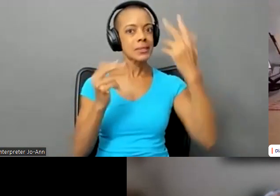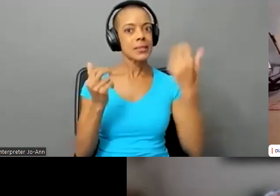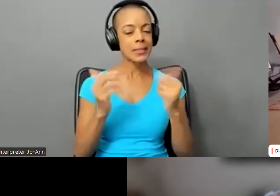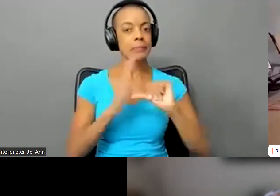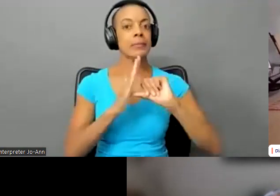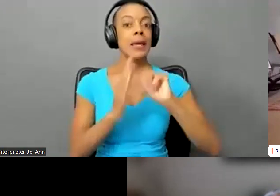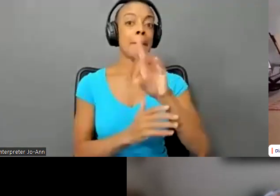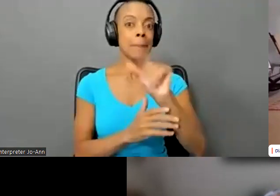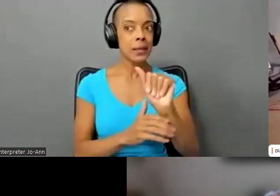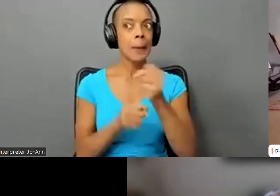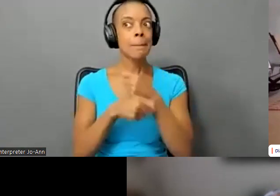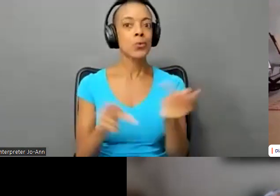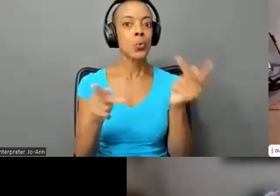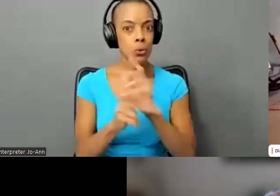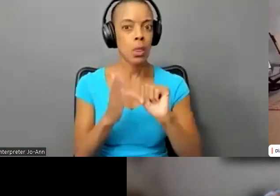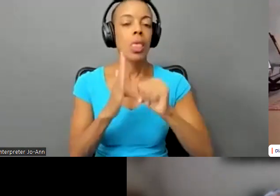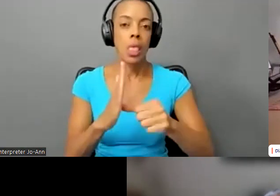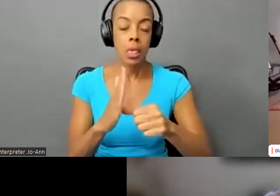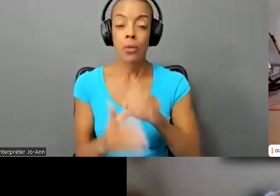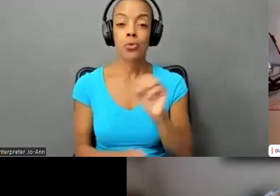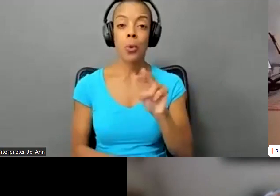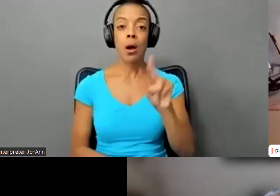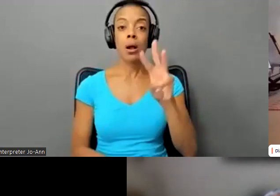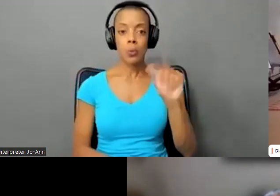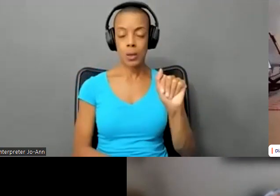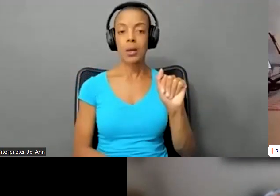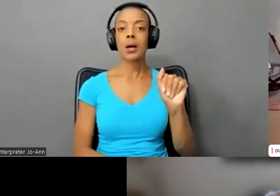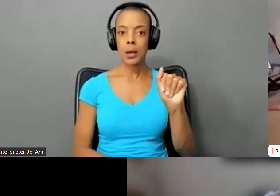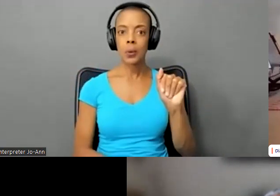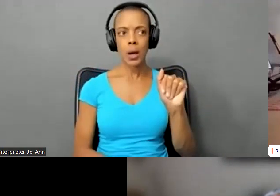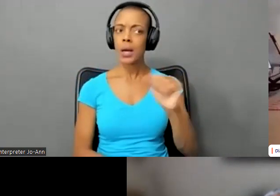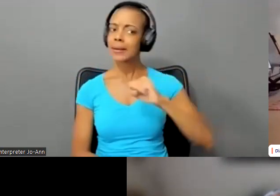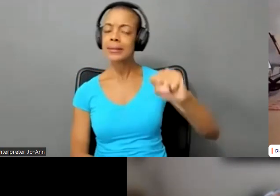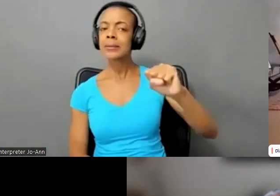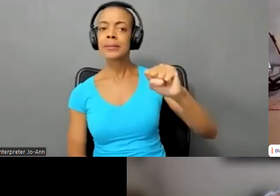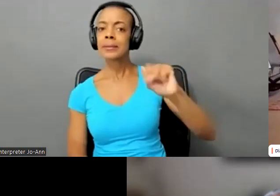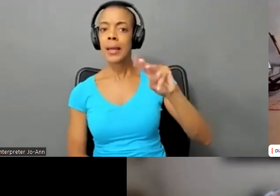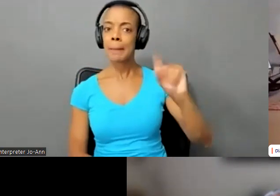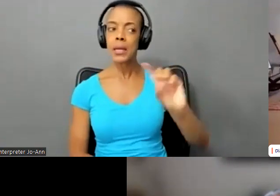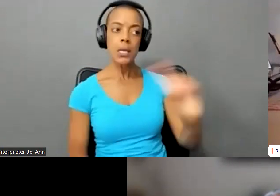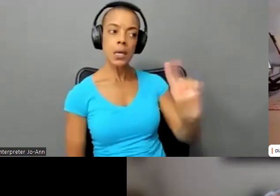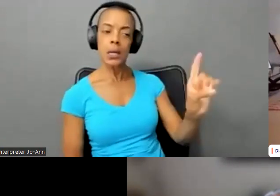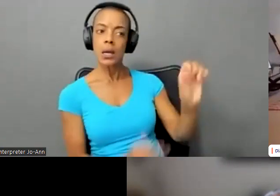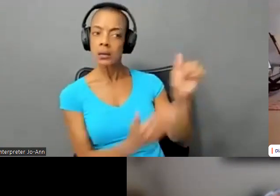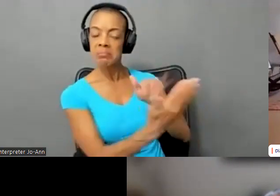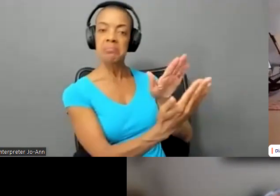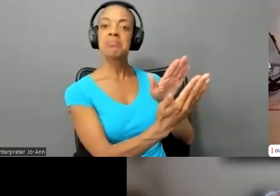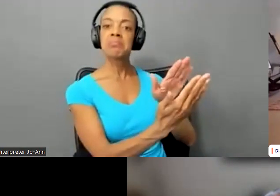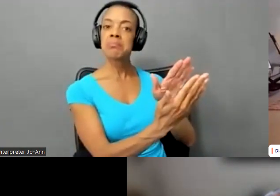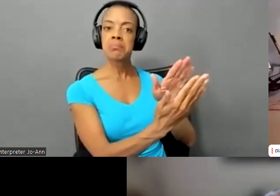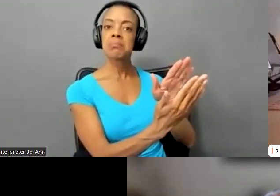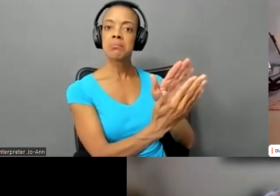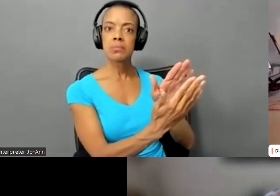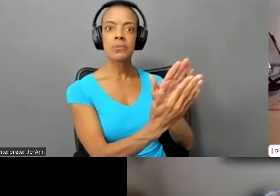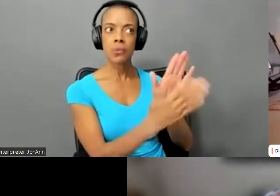and other Indigenous women's organizations across Canada have really pushed back on media for a very, very, very